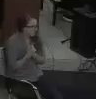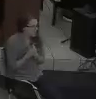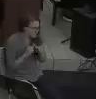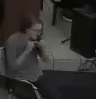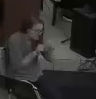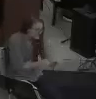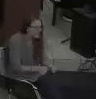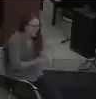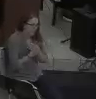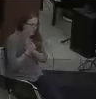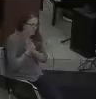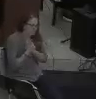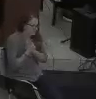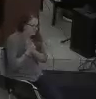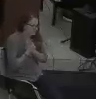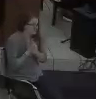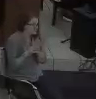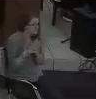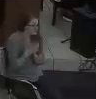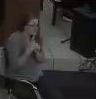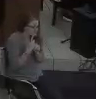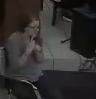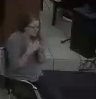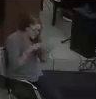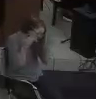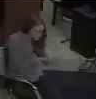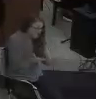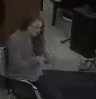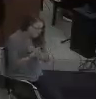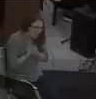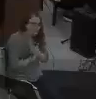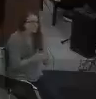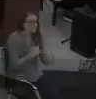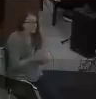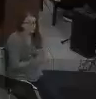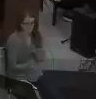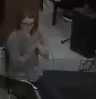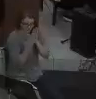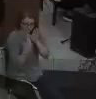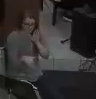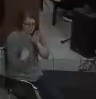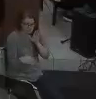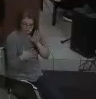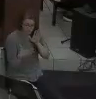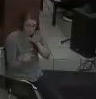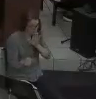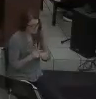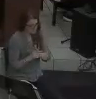loving, Jesus says, even when you face the unloving on so many levels.